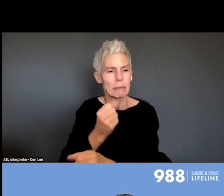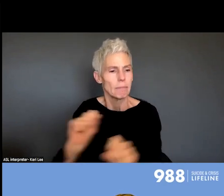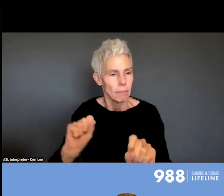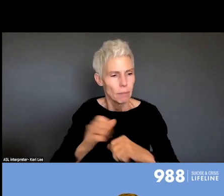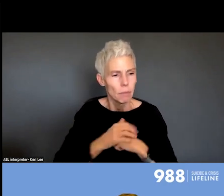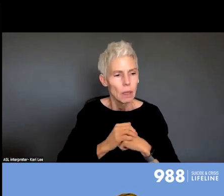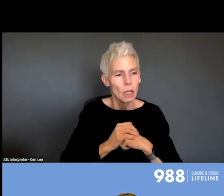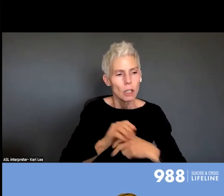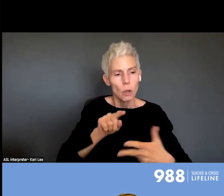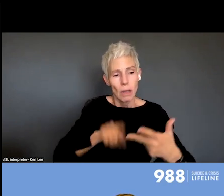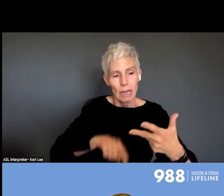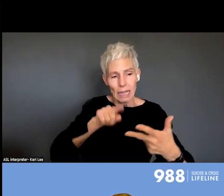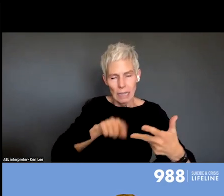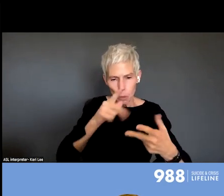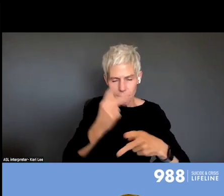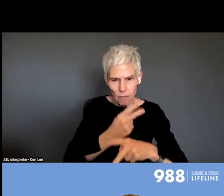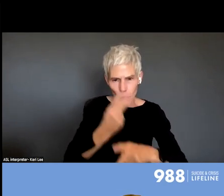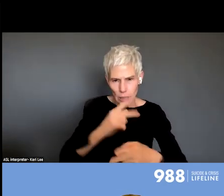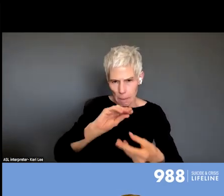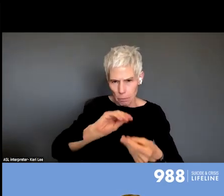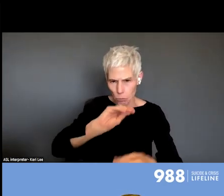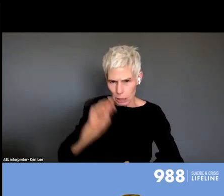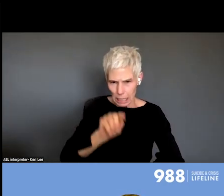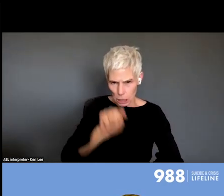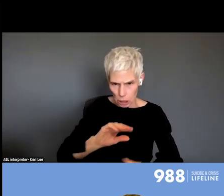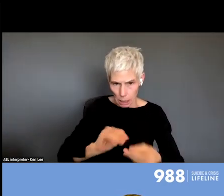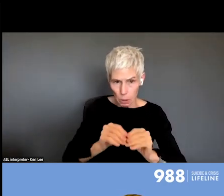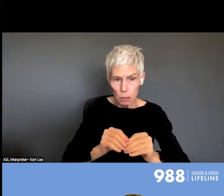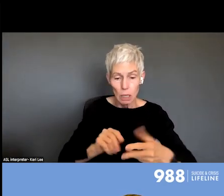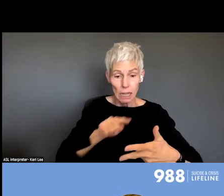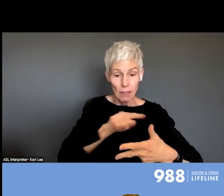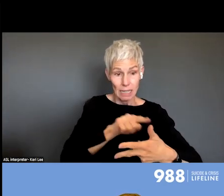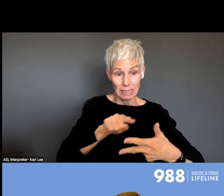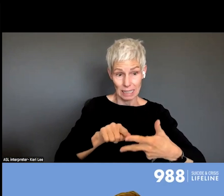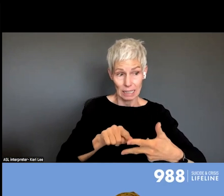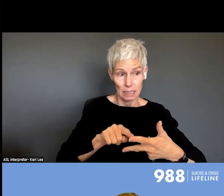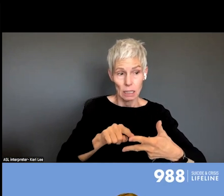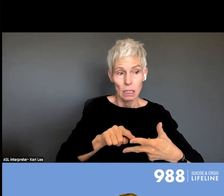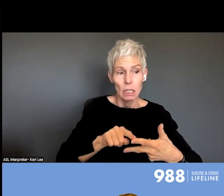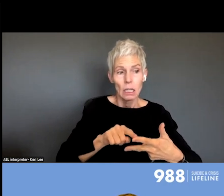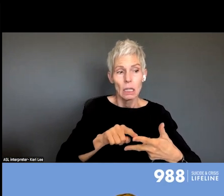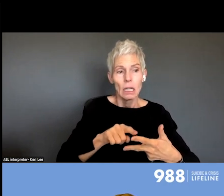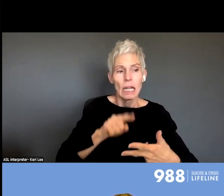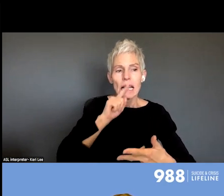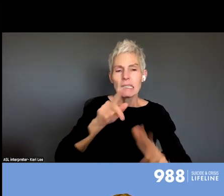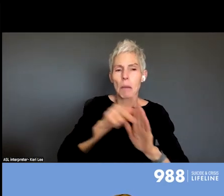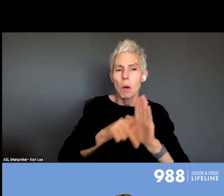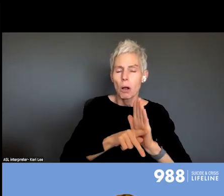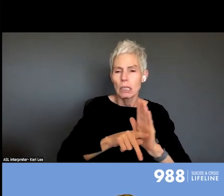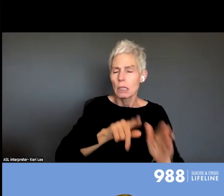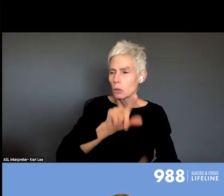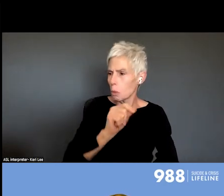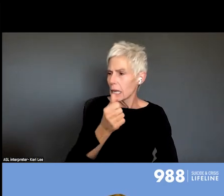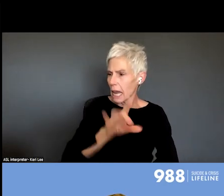we calculated the percentage at the bottom. These first 2 sources, that 2010 policy document and the 2018